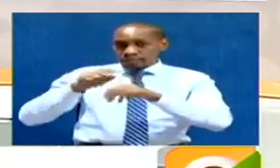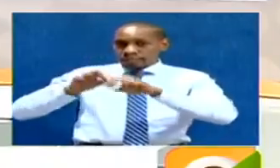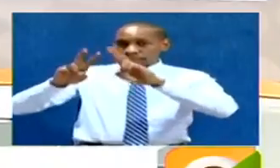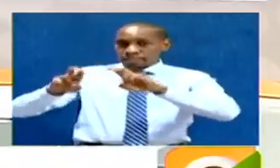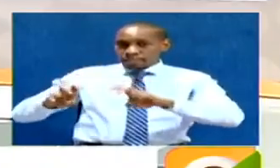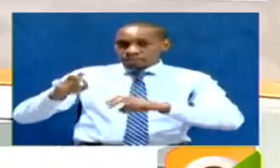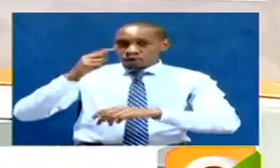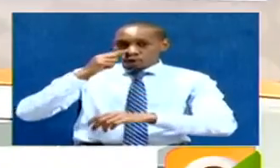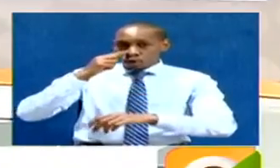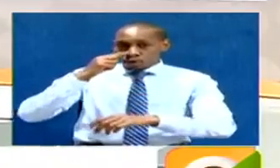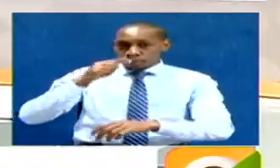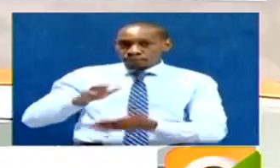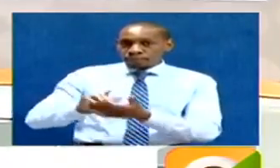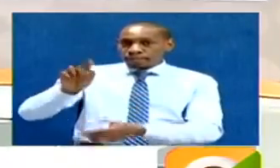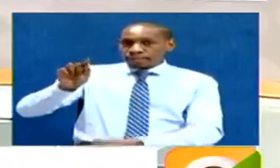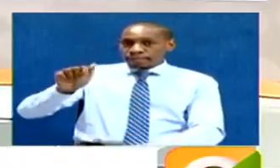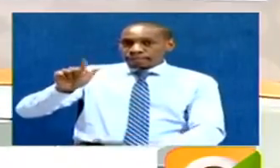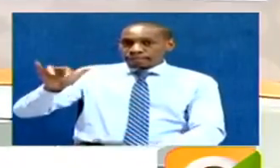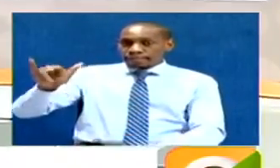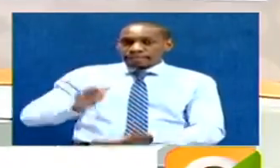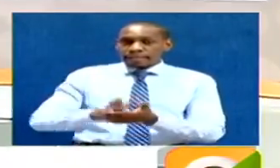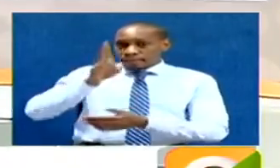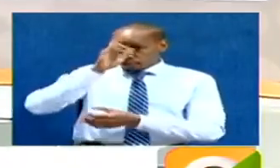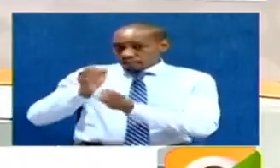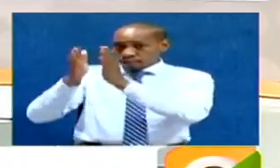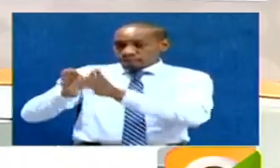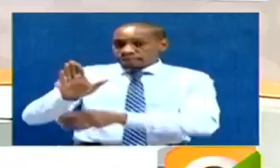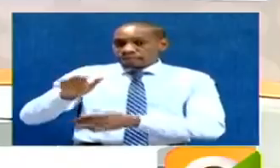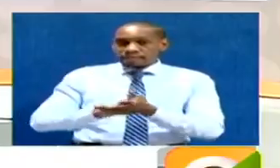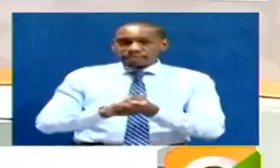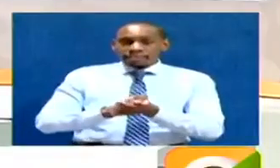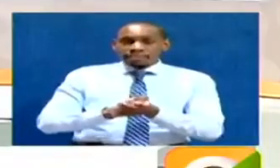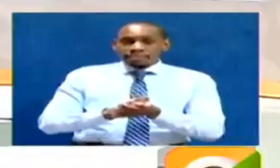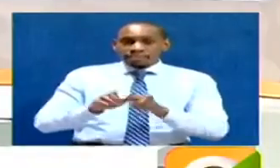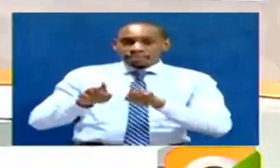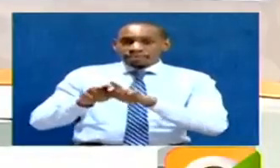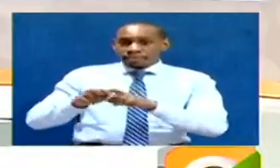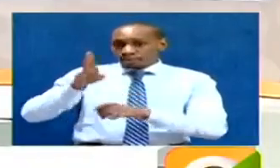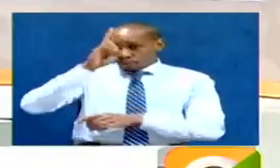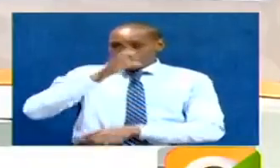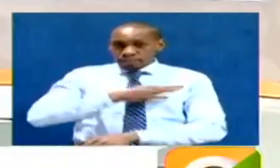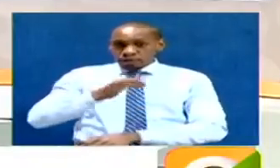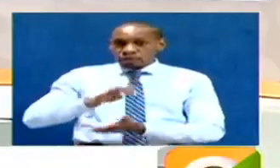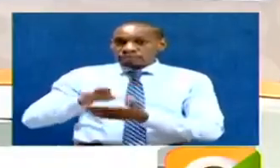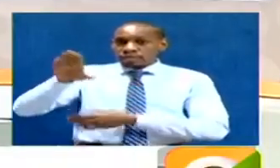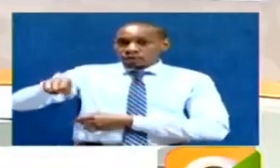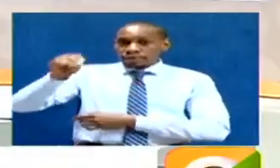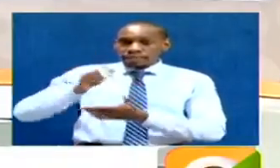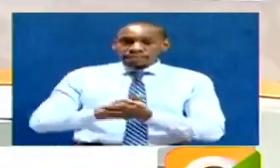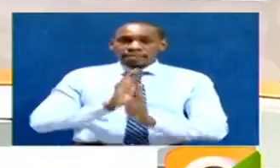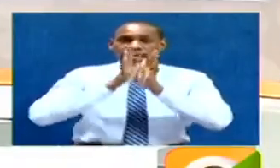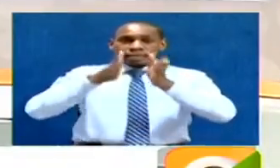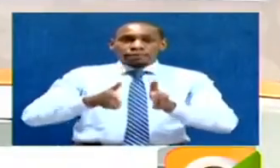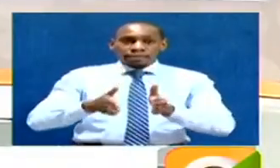at the home of Maxwell Tali Mutonyi, a police officer. Also an assortment of police uniforms were found. Our very own